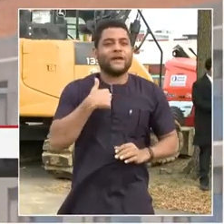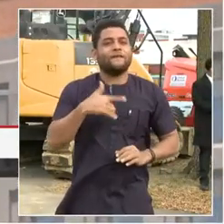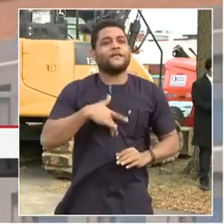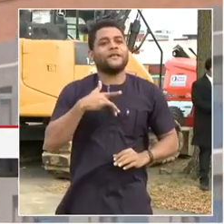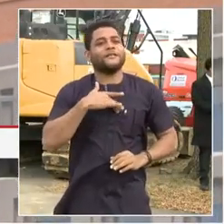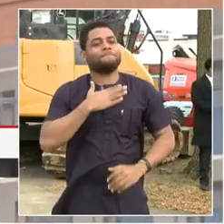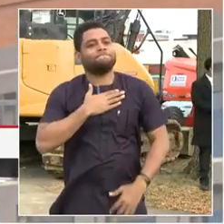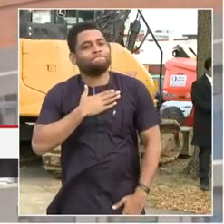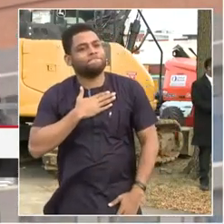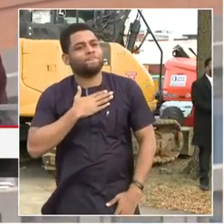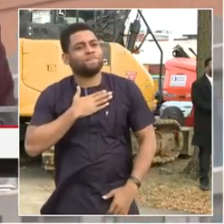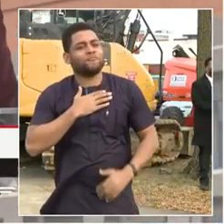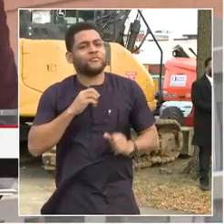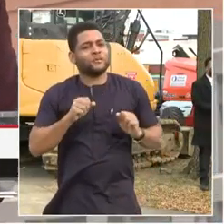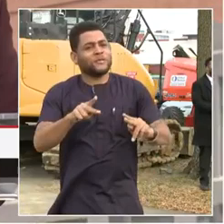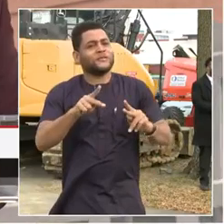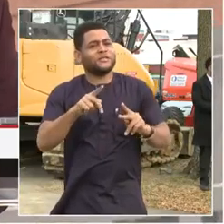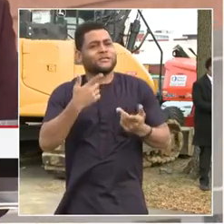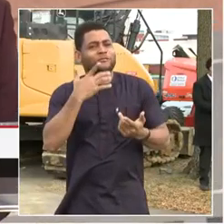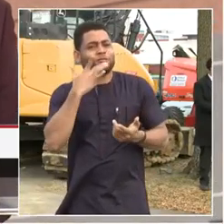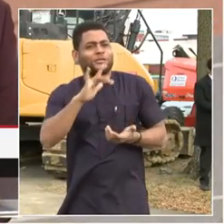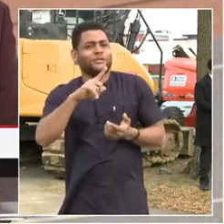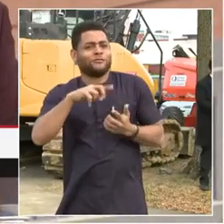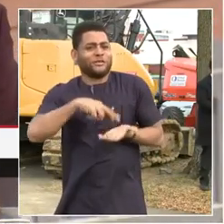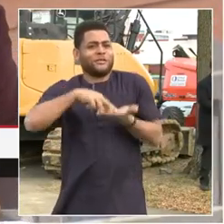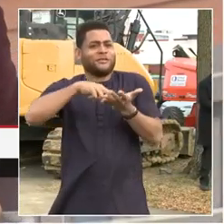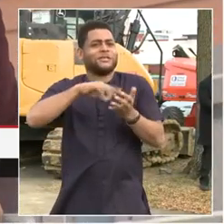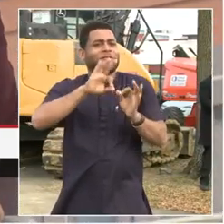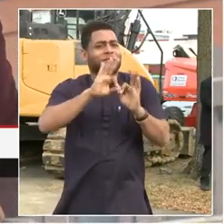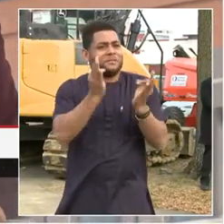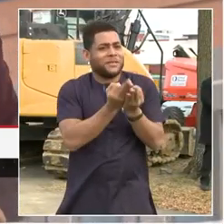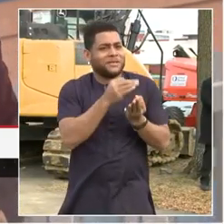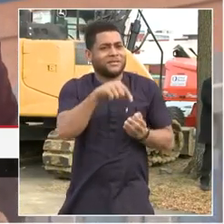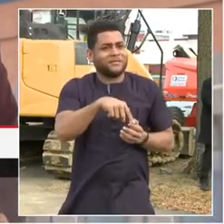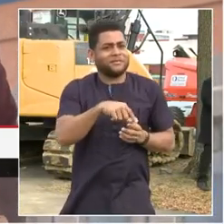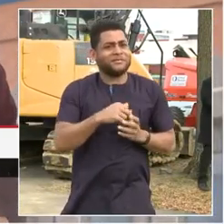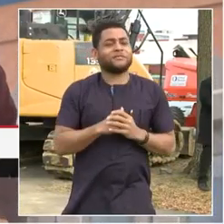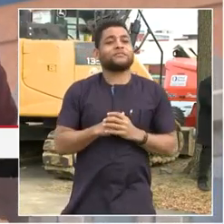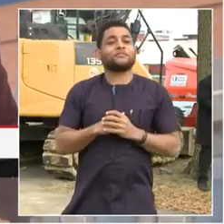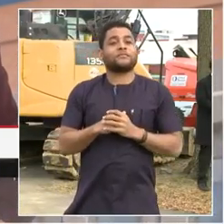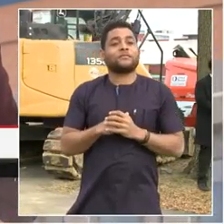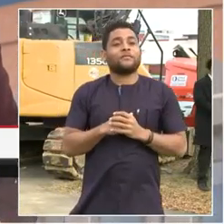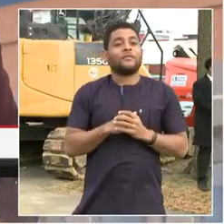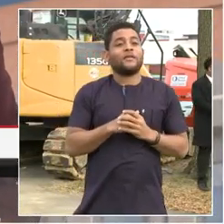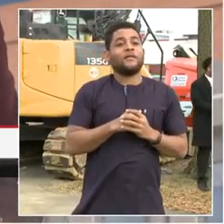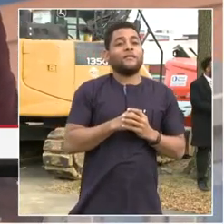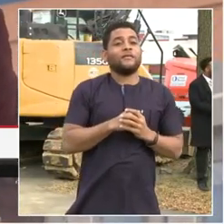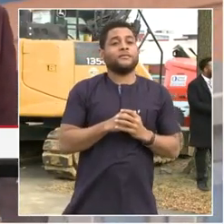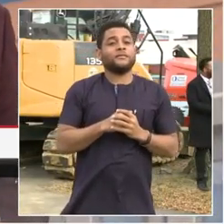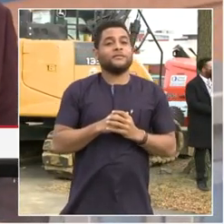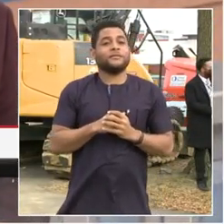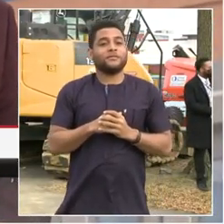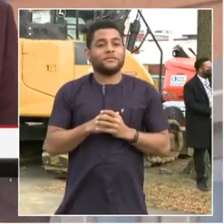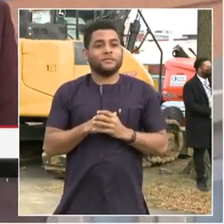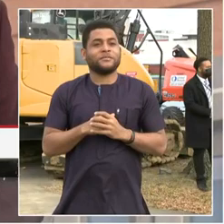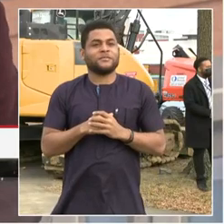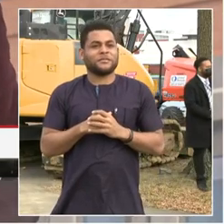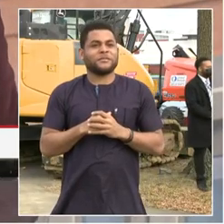able to represent the family of Frederick and Anna Murray Douglass and the naming of this wonderful